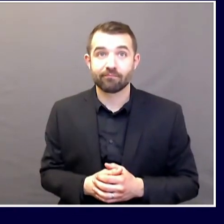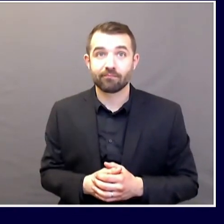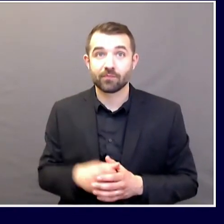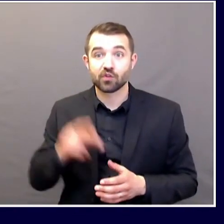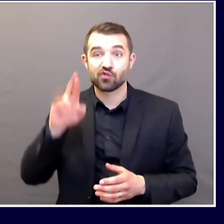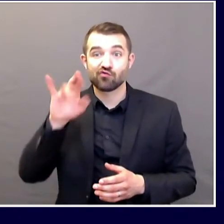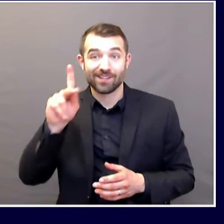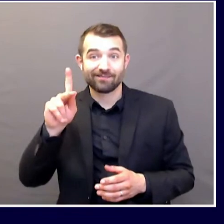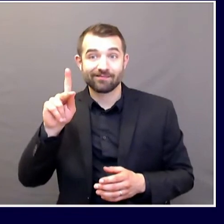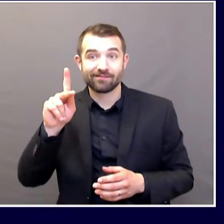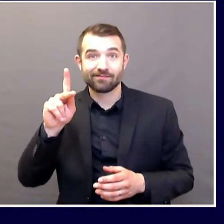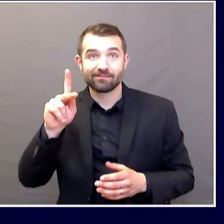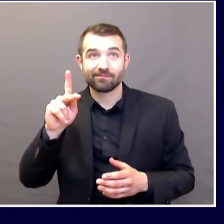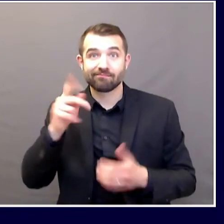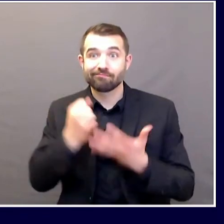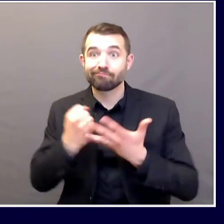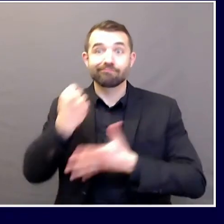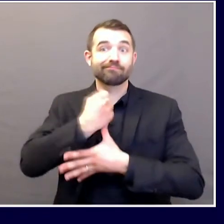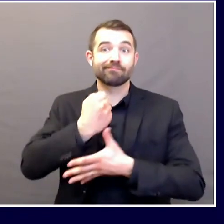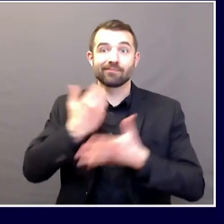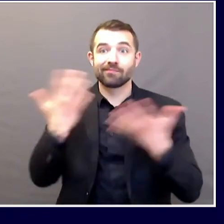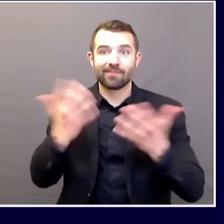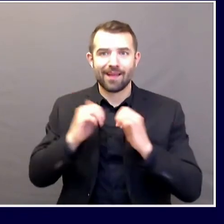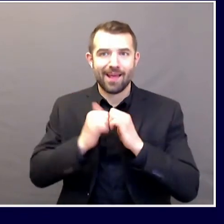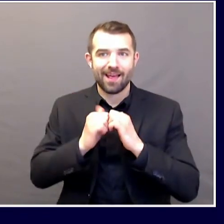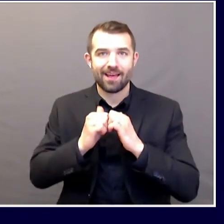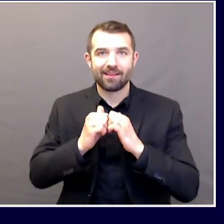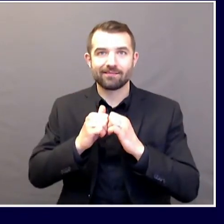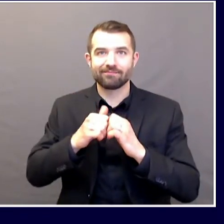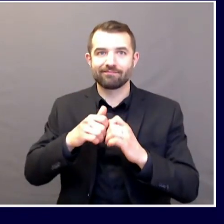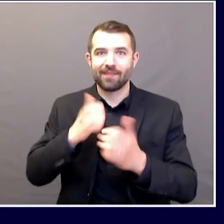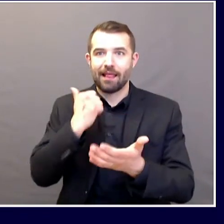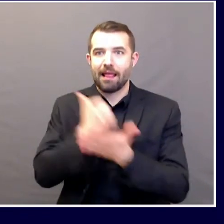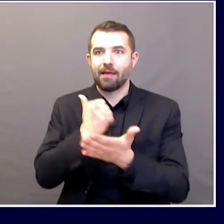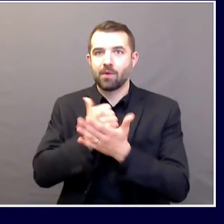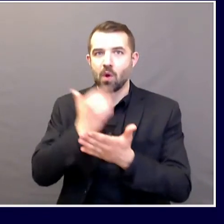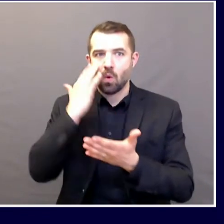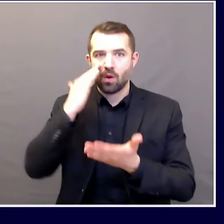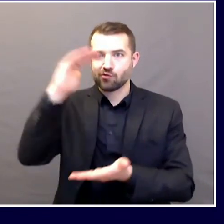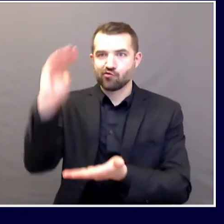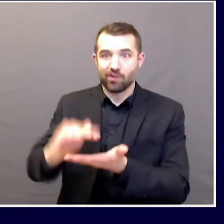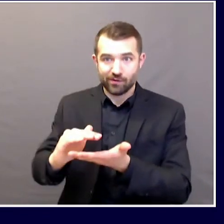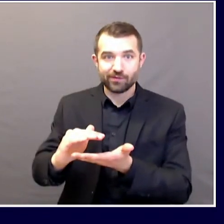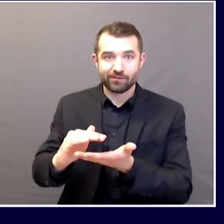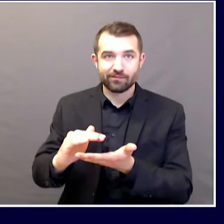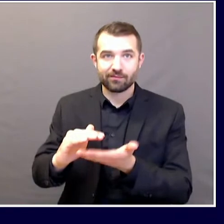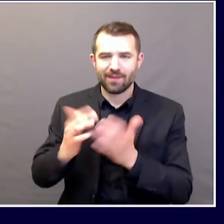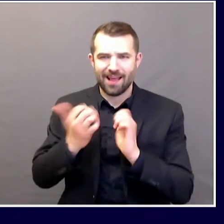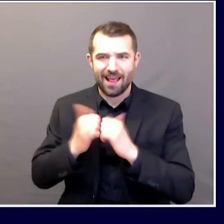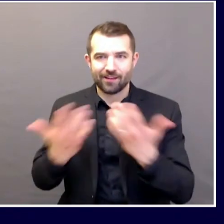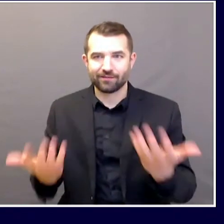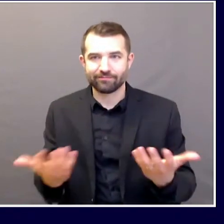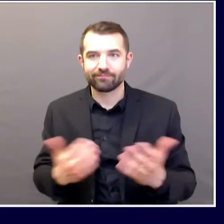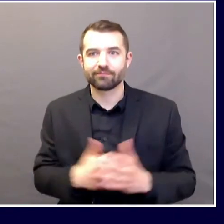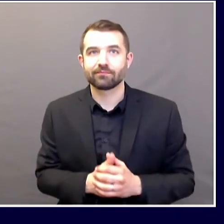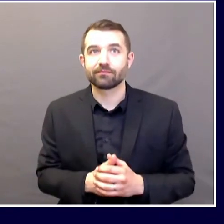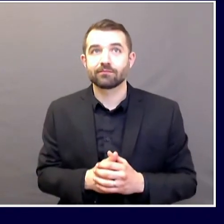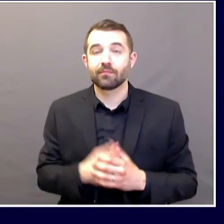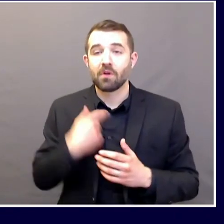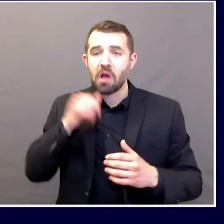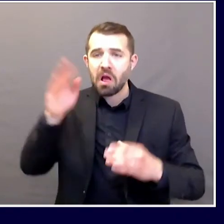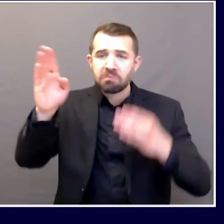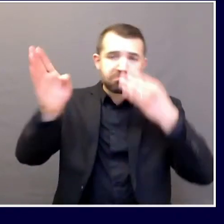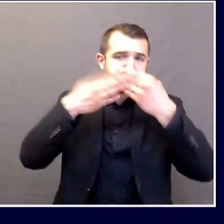that. So that's what I meant by "at this time," meaning I don't close the door to anything ever. Always, this